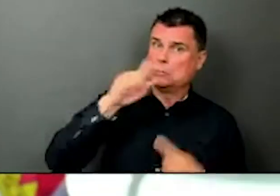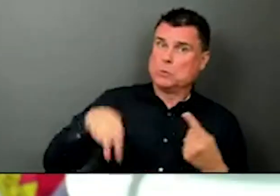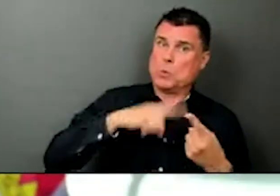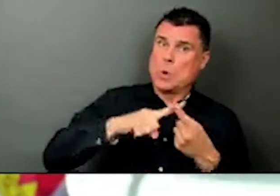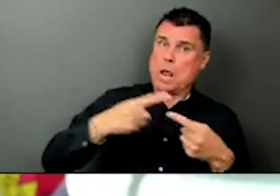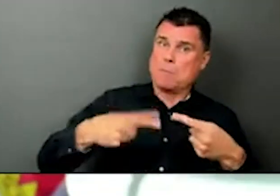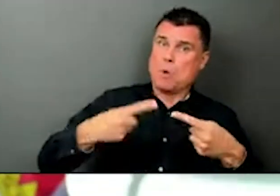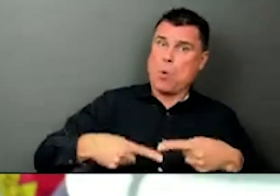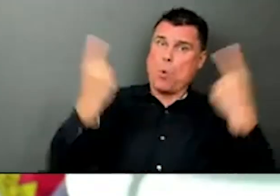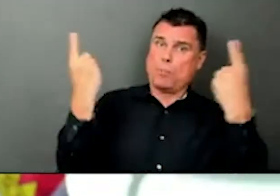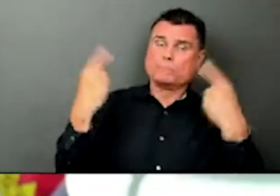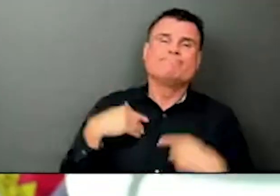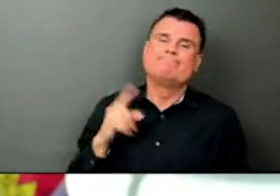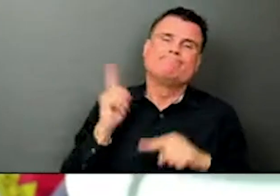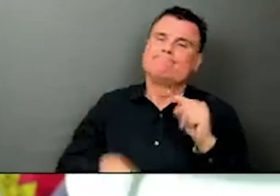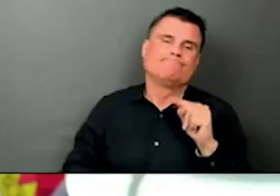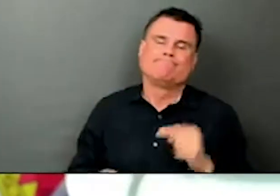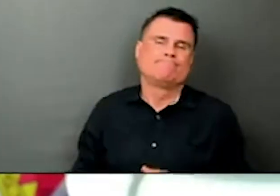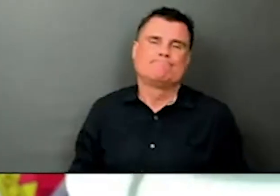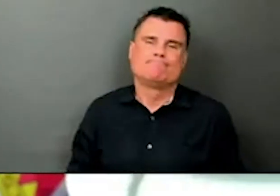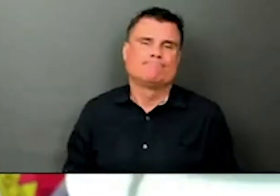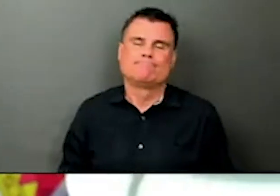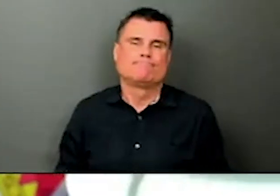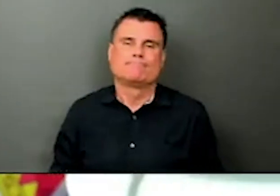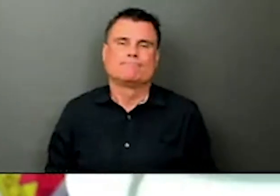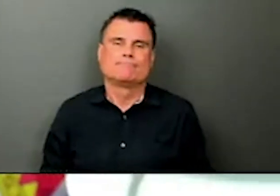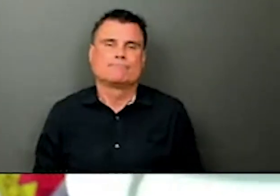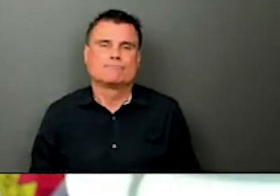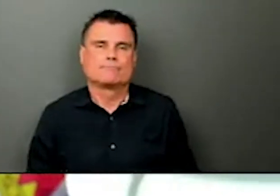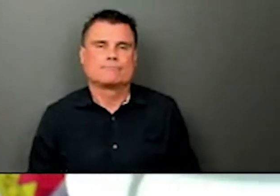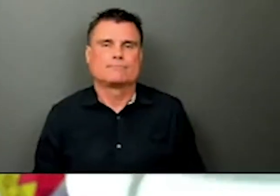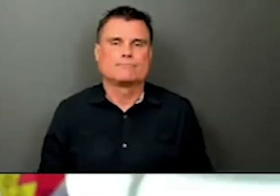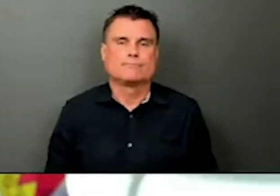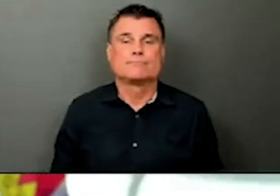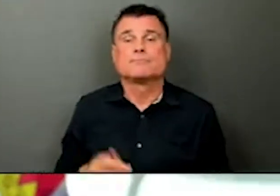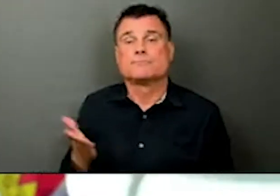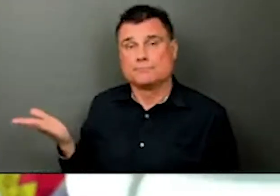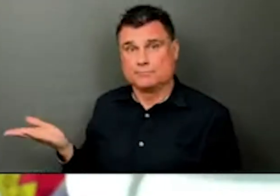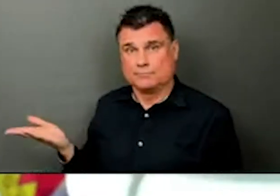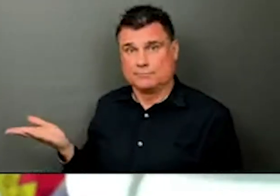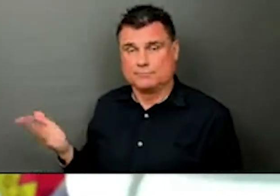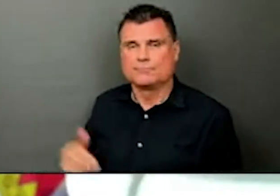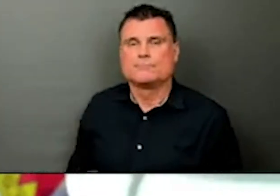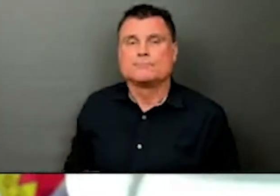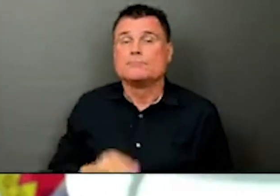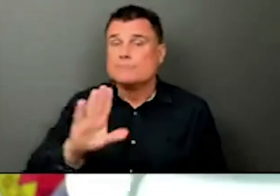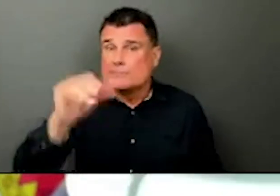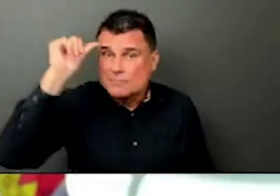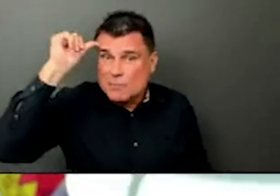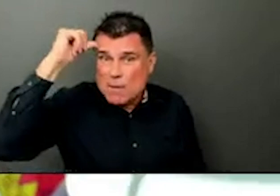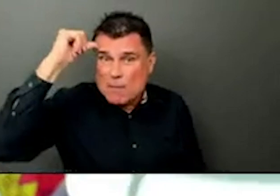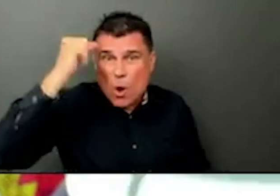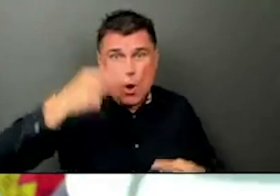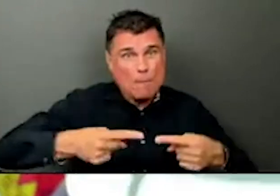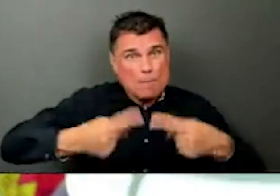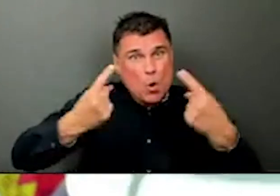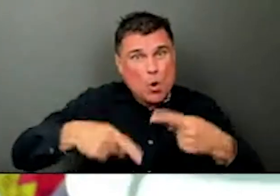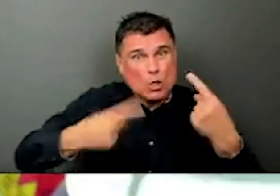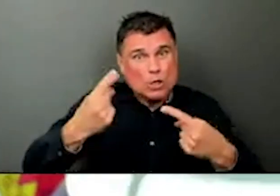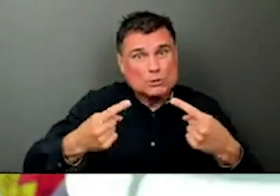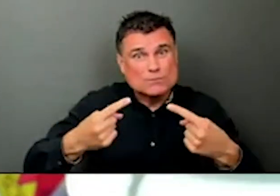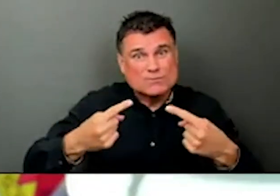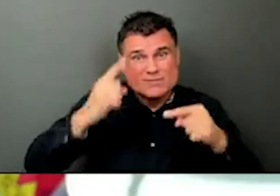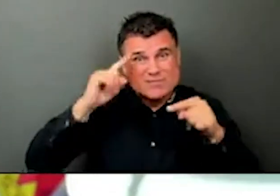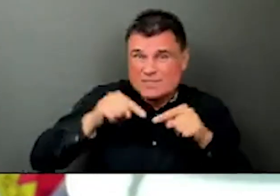Thank you. So the only thing I really have to add to that is just the importance of remembering that the border is long and involves all of Canada, and this is something